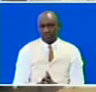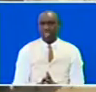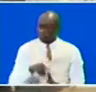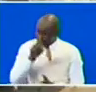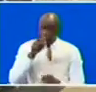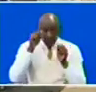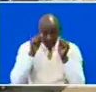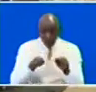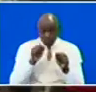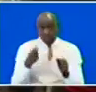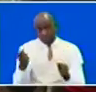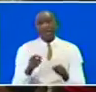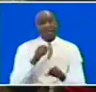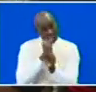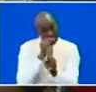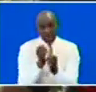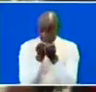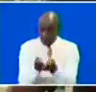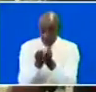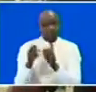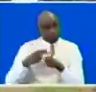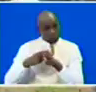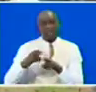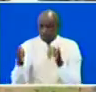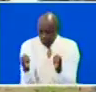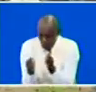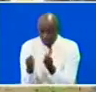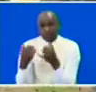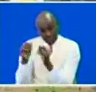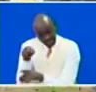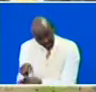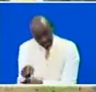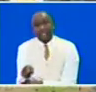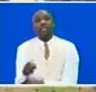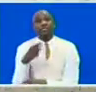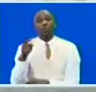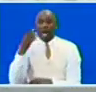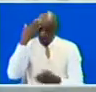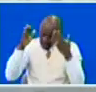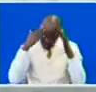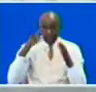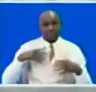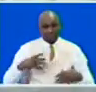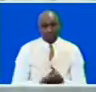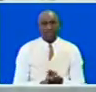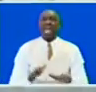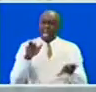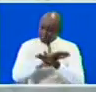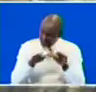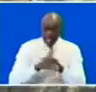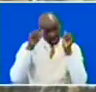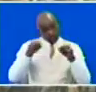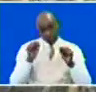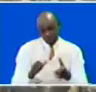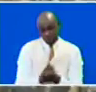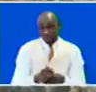Anaeleza kuwa atatengeneza dau ndogo la majaribio hivi karibuni kama njia mojawapo ya kuhamasisha jamii. Everything is possible, yeah?